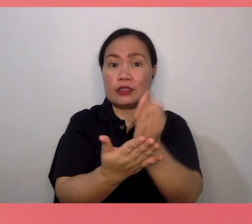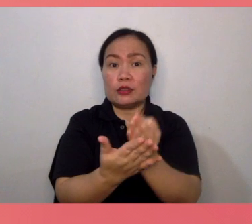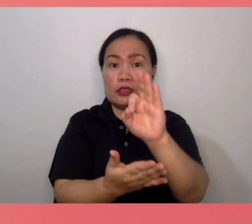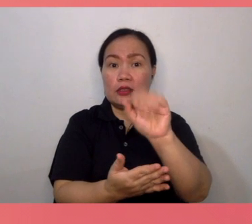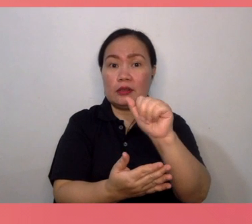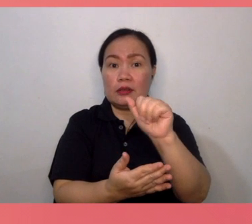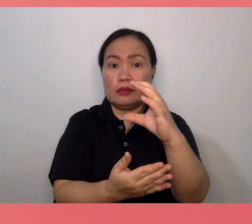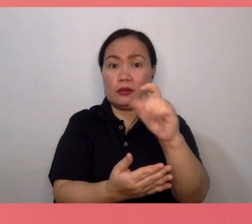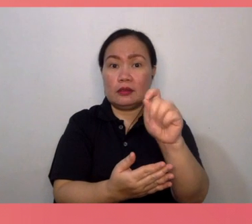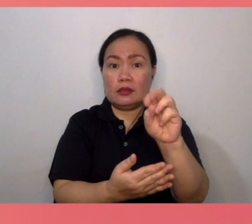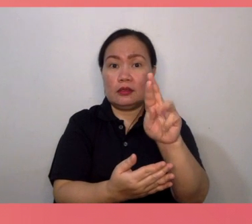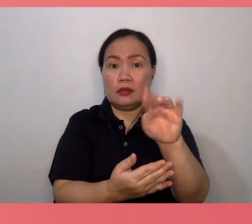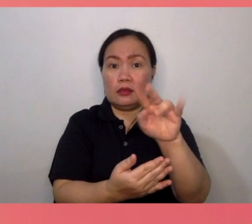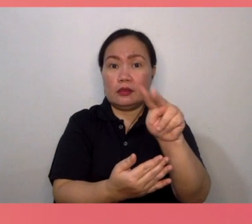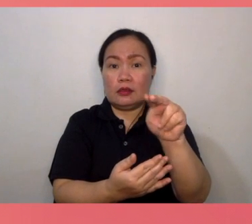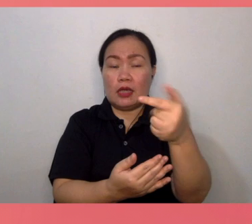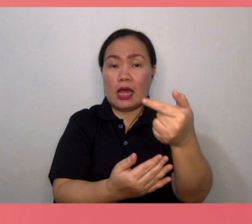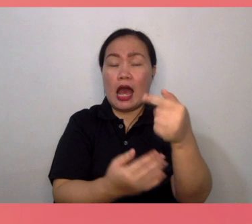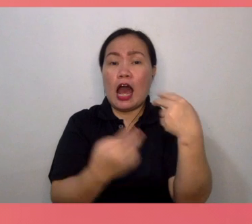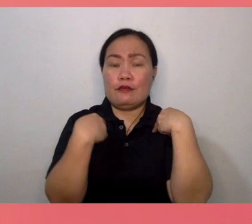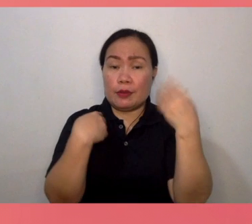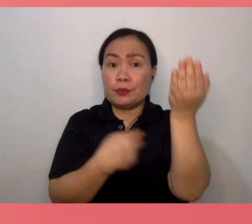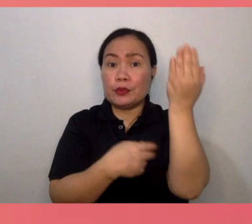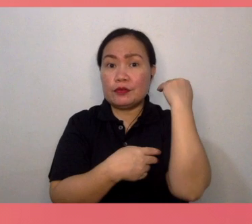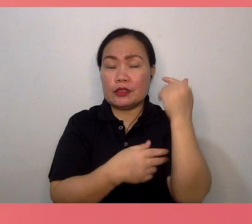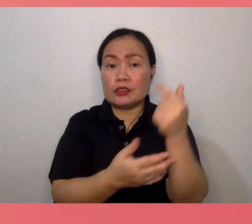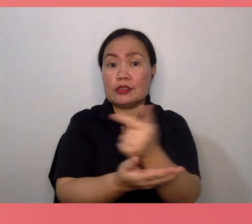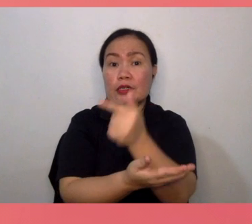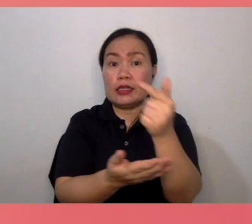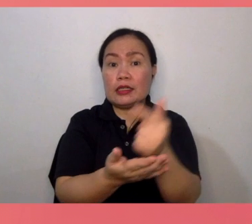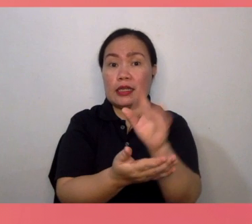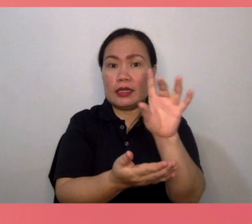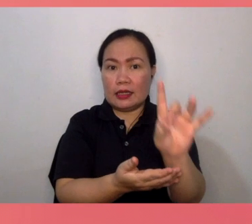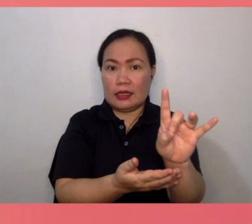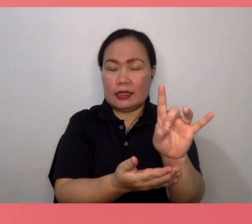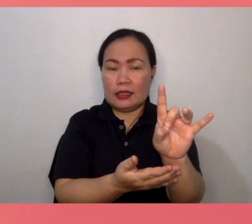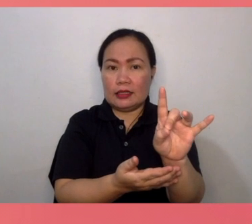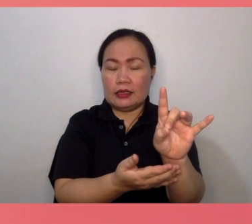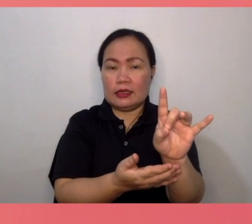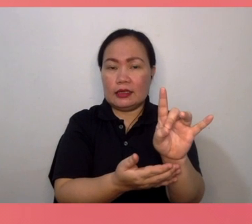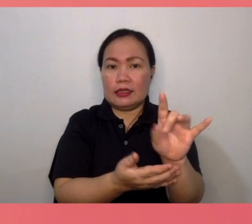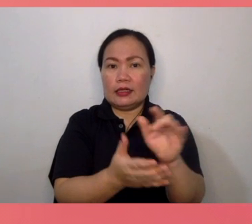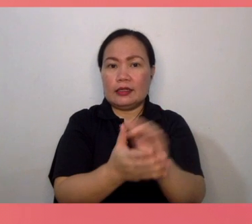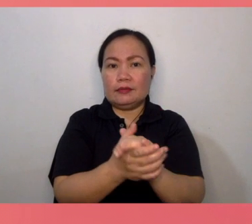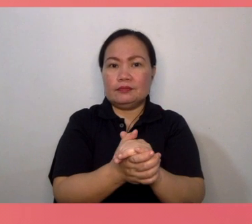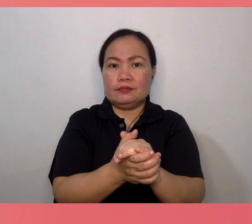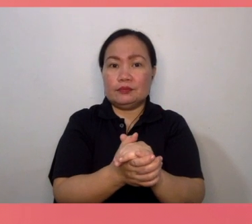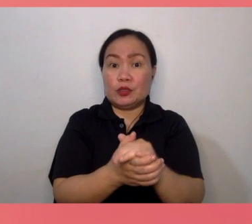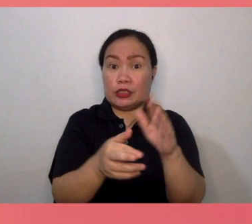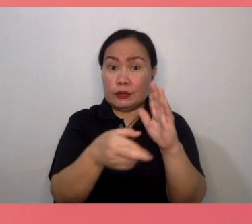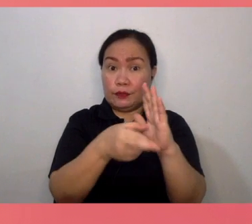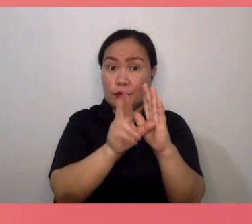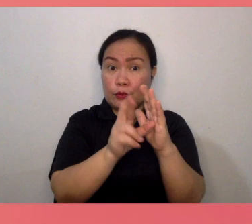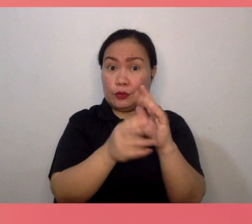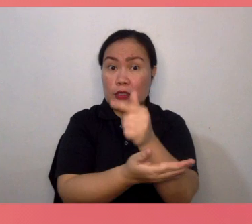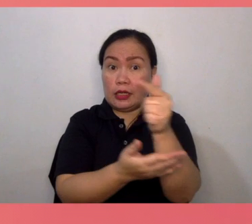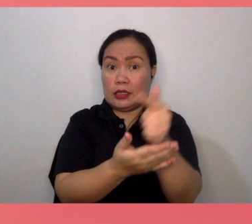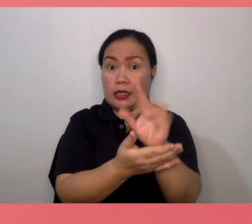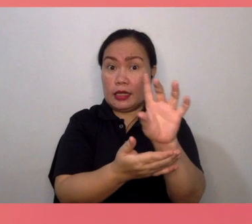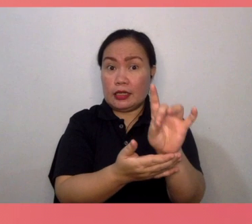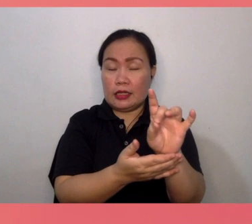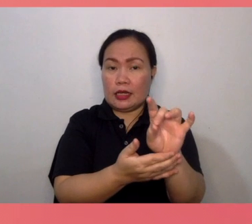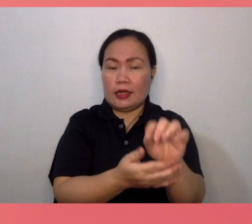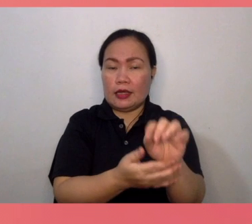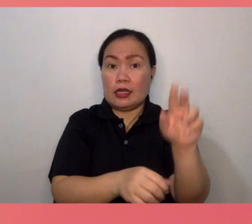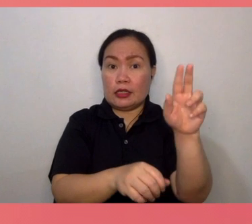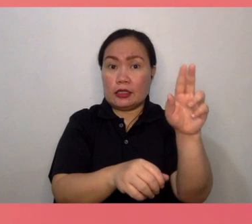Meron po tayo niyang video tutorial sa ating grade 8 playlist. Pwede po yon. So, pwede nyo itong gamitan ng FOIL